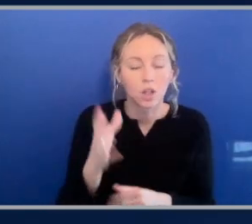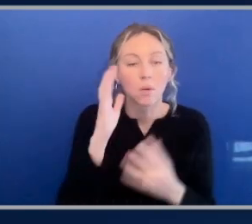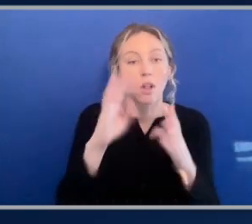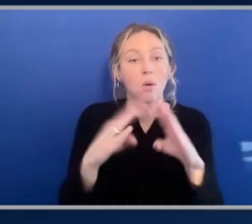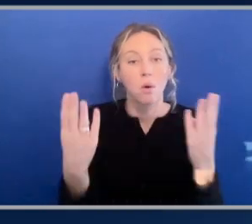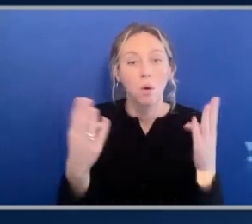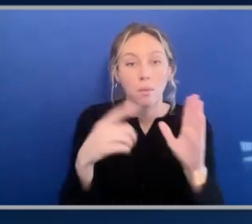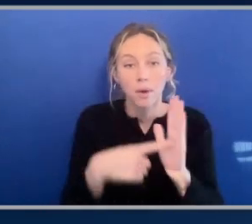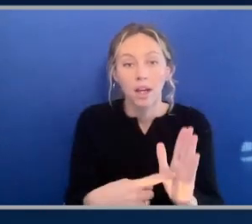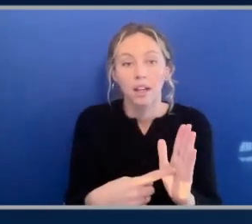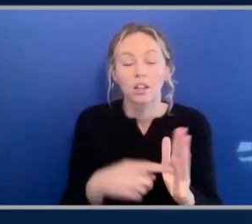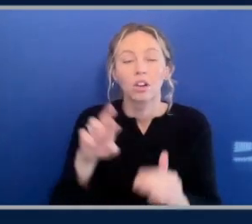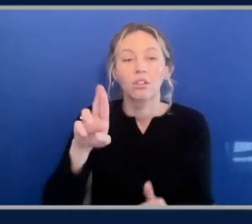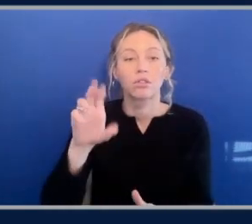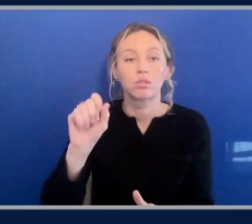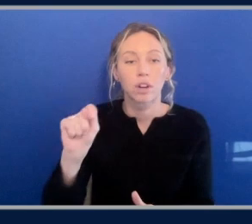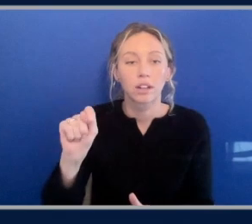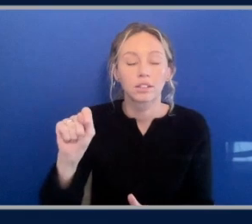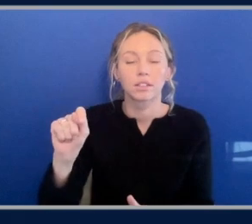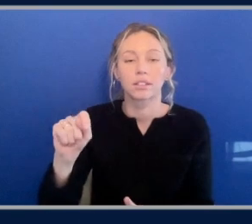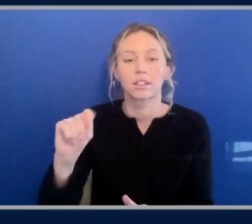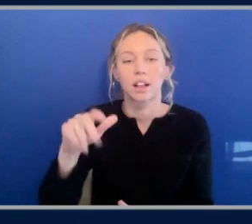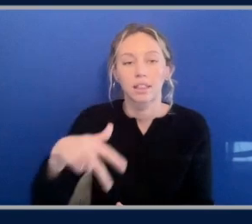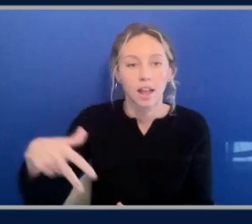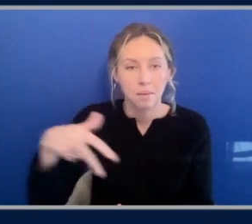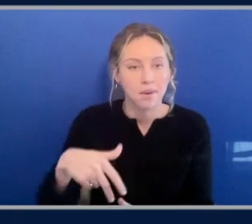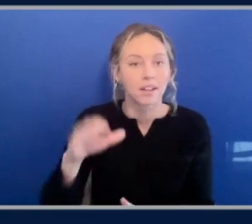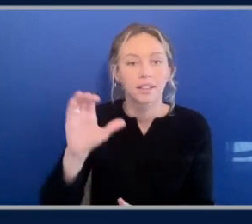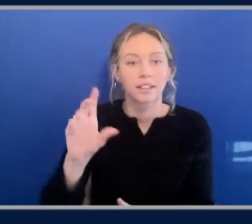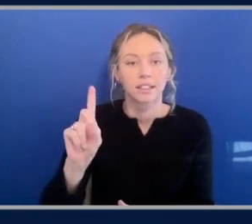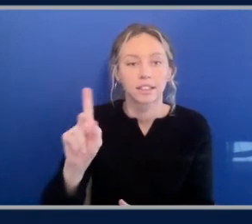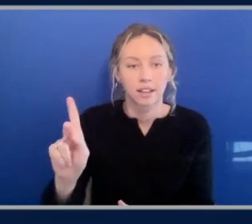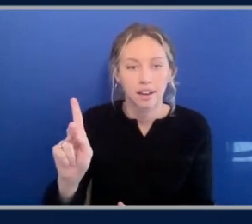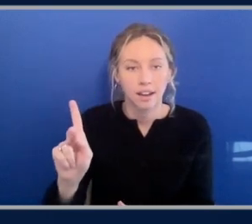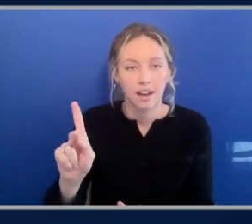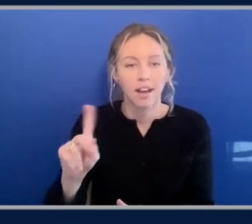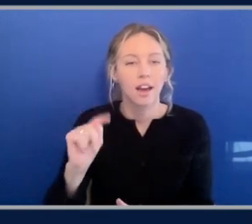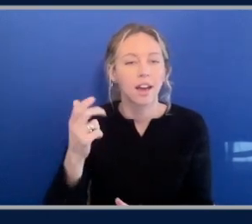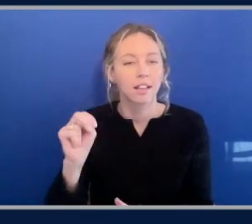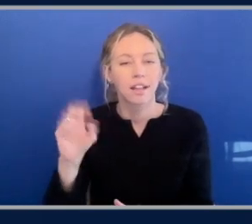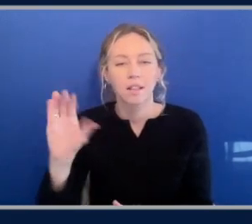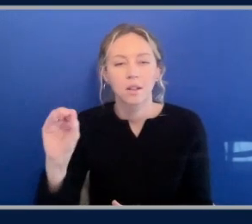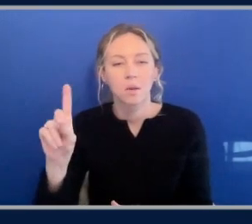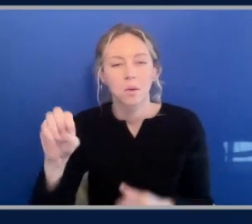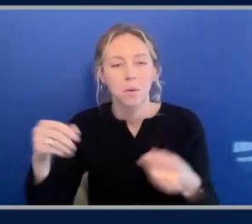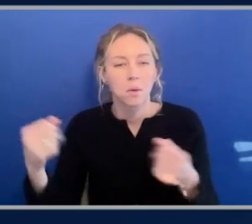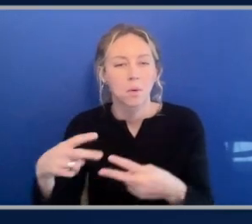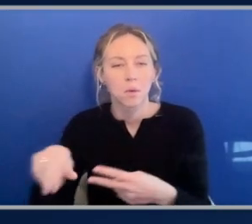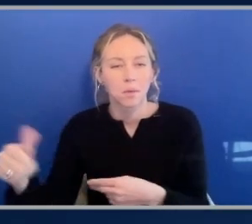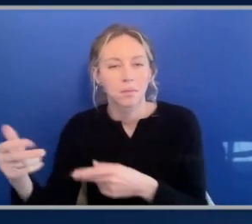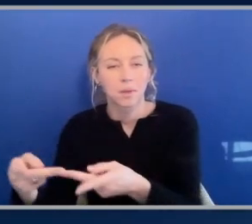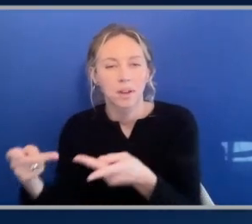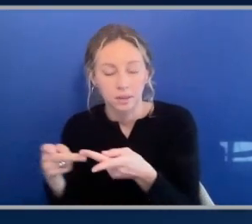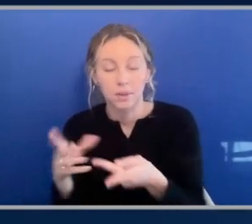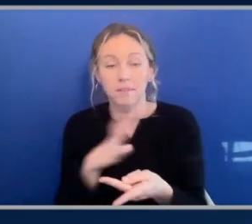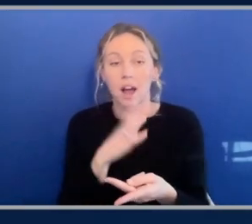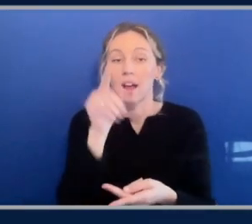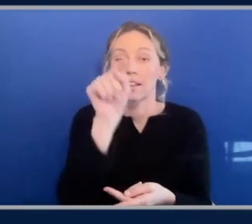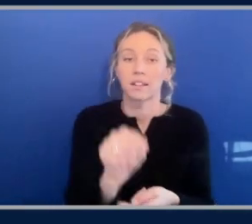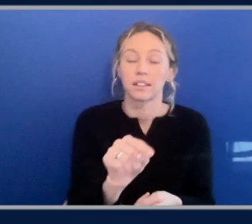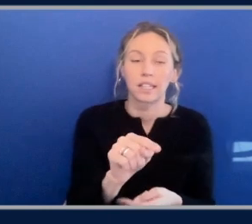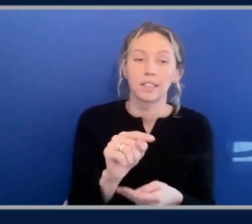And Rust Lambda is the name of the CDK project, and then the code is somewhere else. Yep. So in here, we just have this is actually